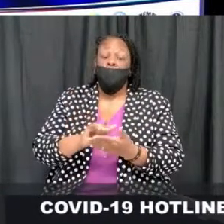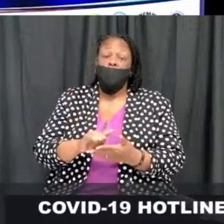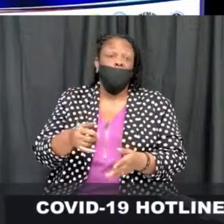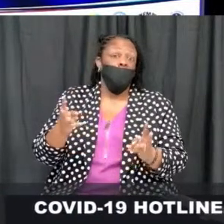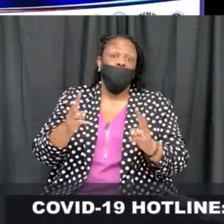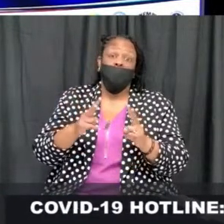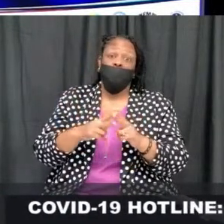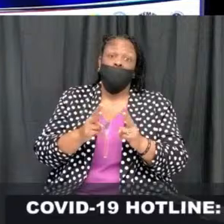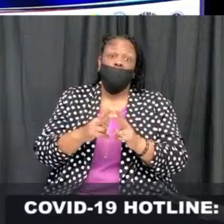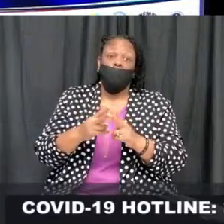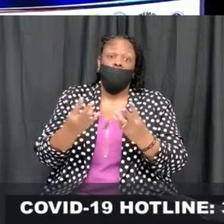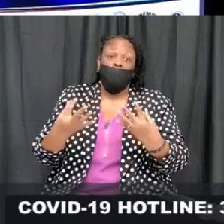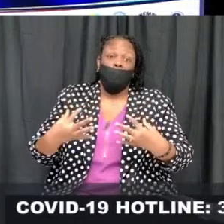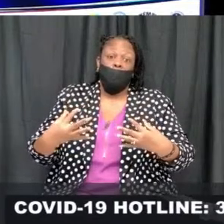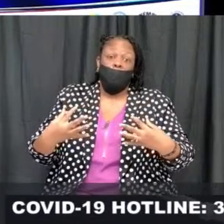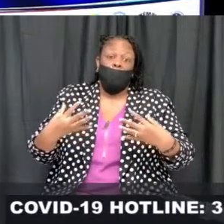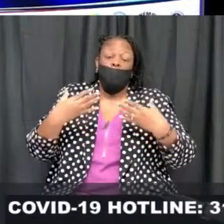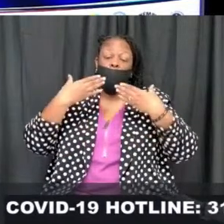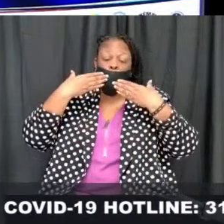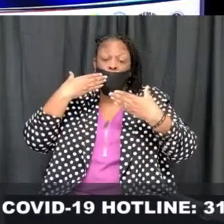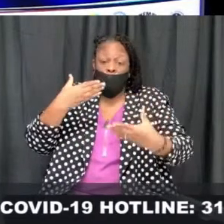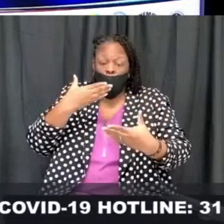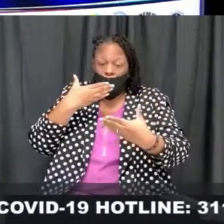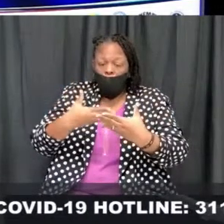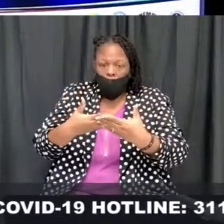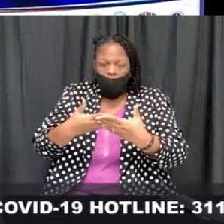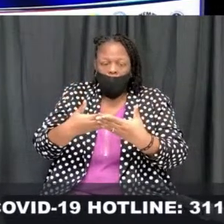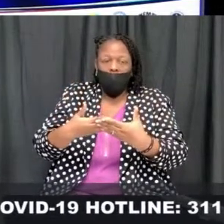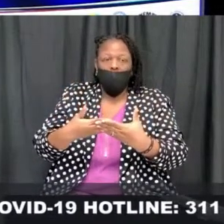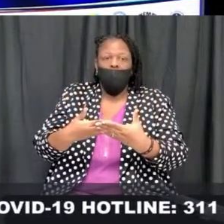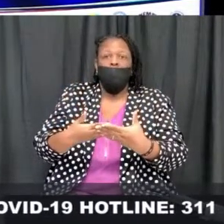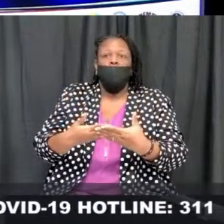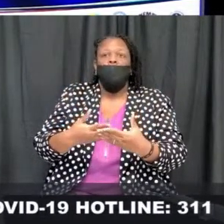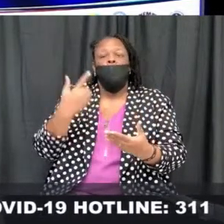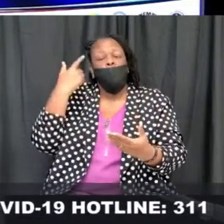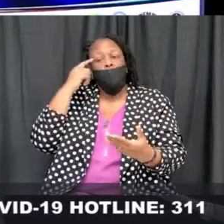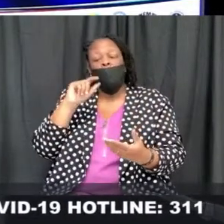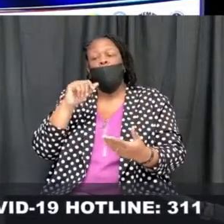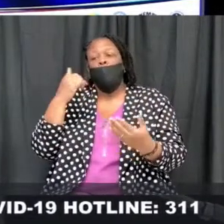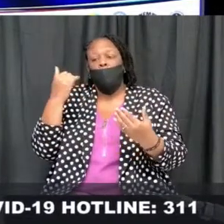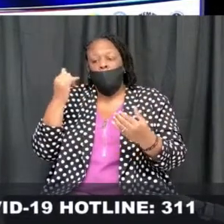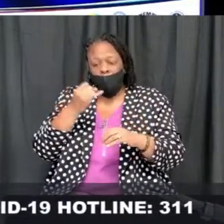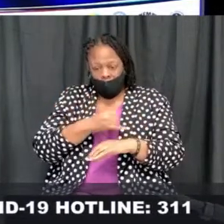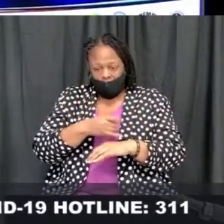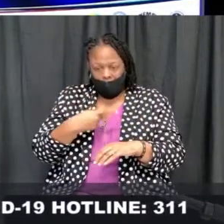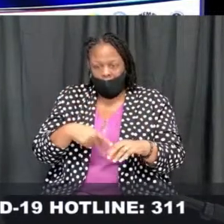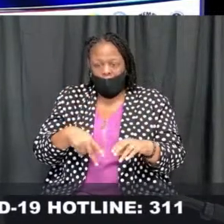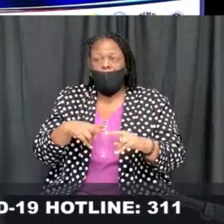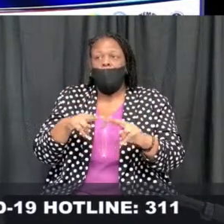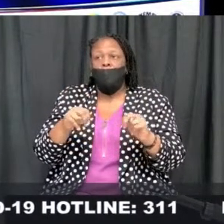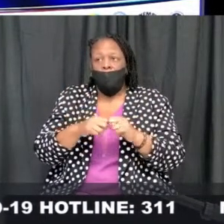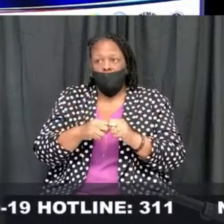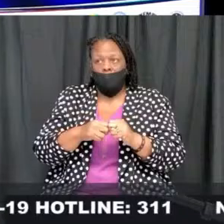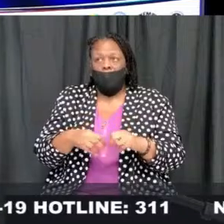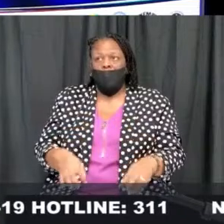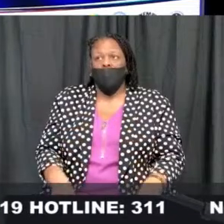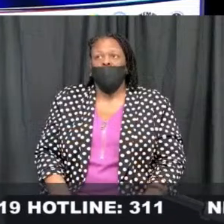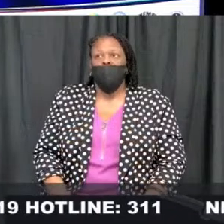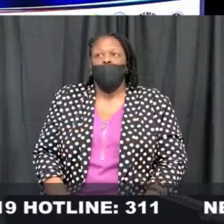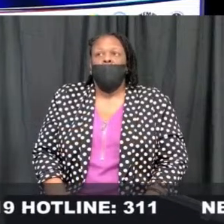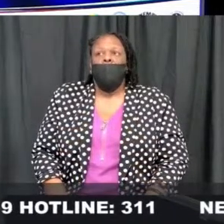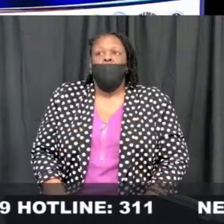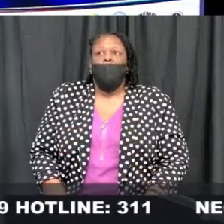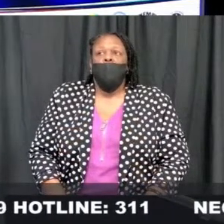around the globe. And so it is false to say that we are not vaccinating at a good rate. On average, now